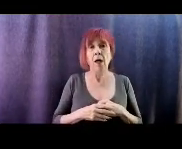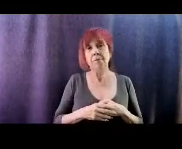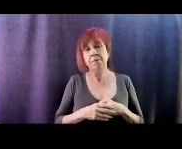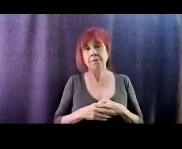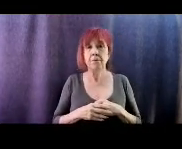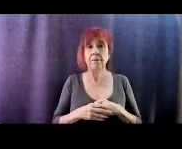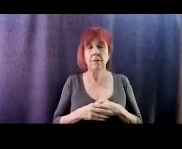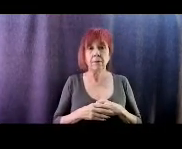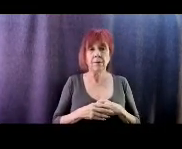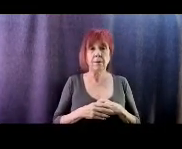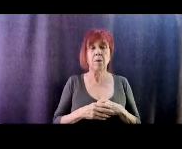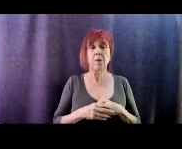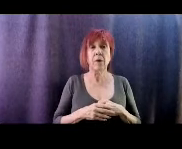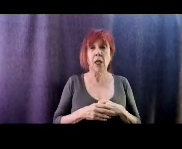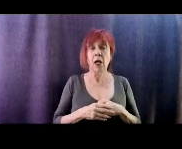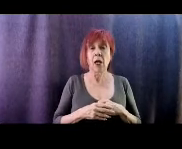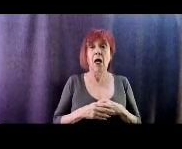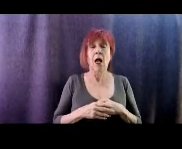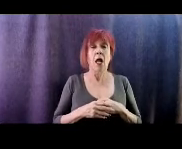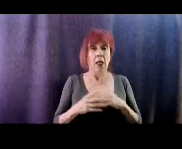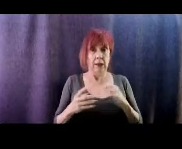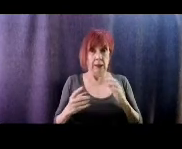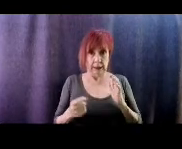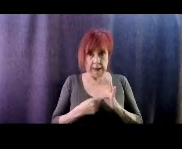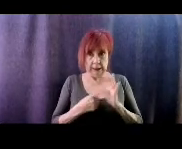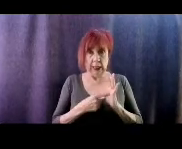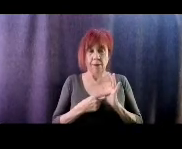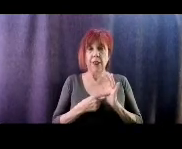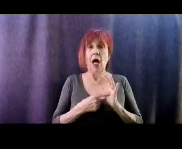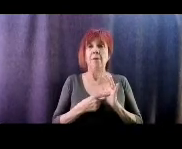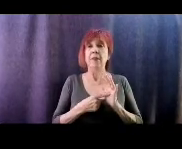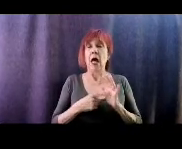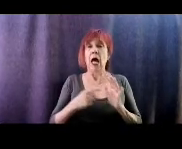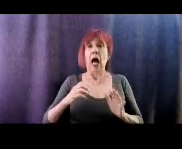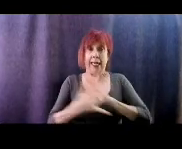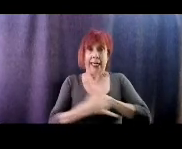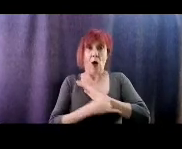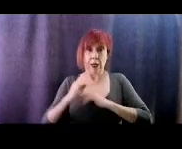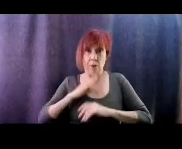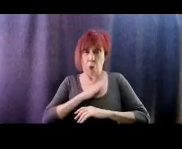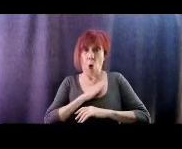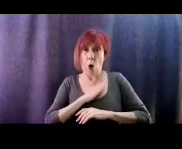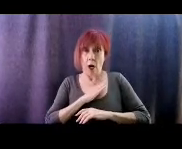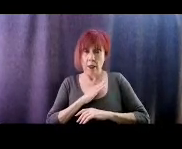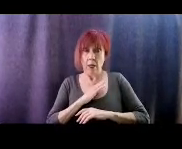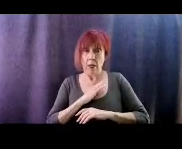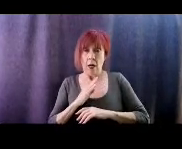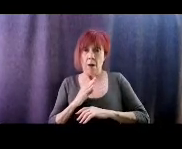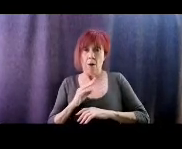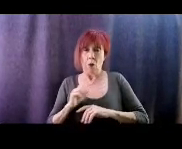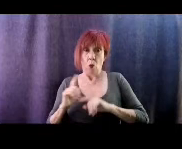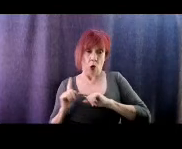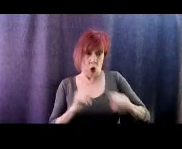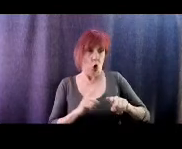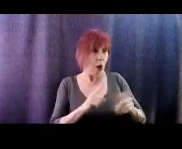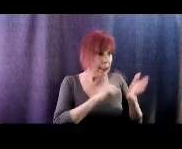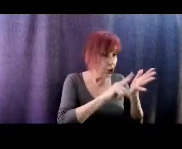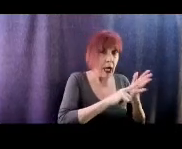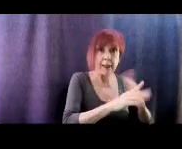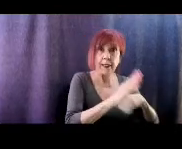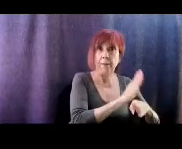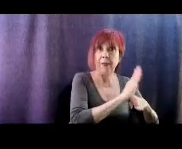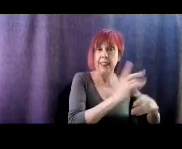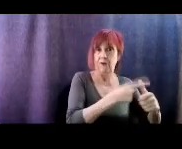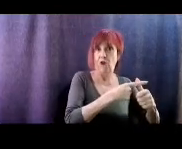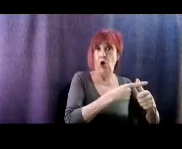county board office members that go into a business and do a pre-check on the building and have to approve it for use. Again,